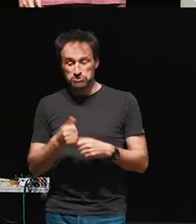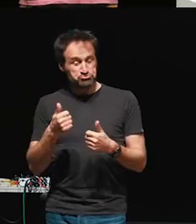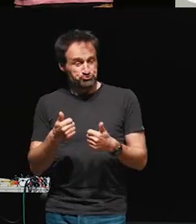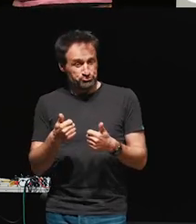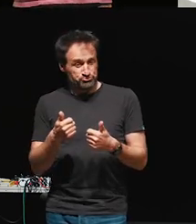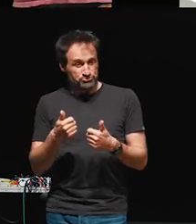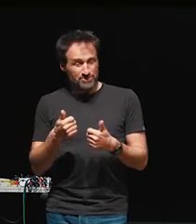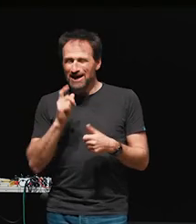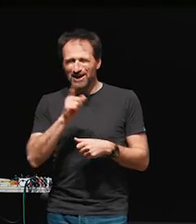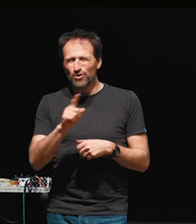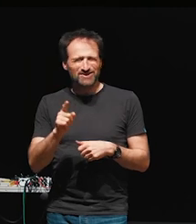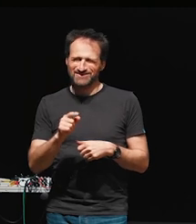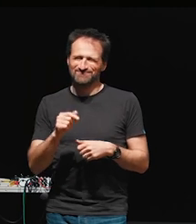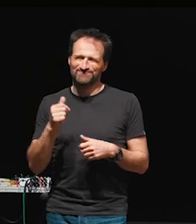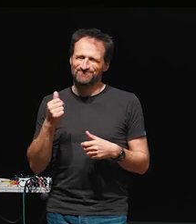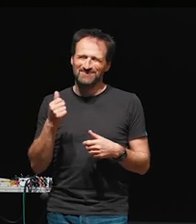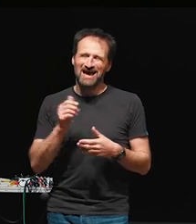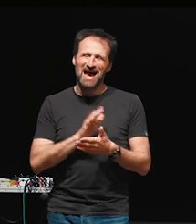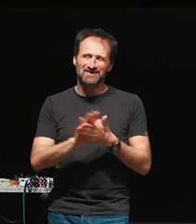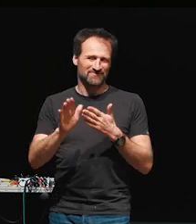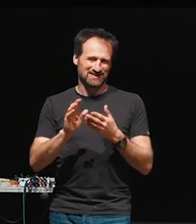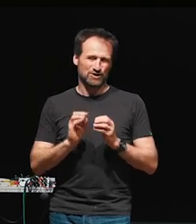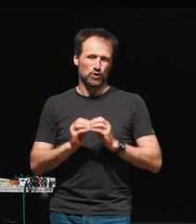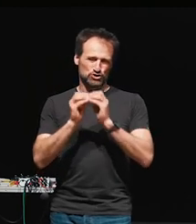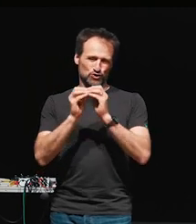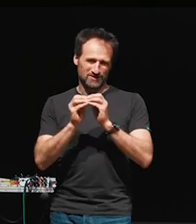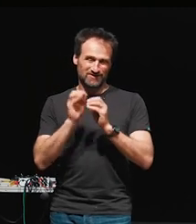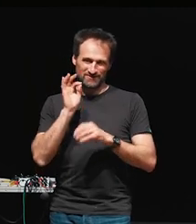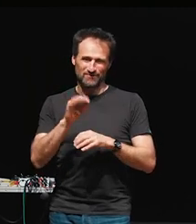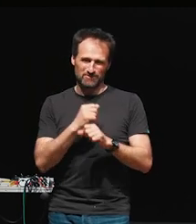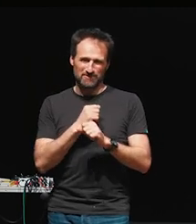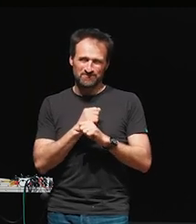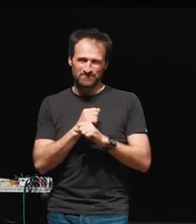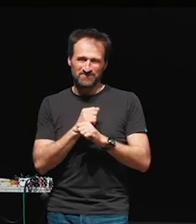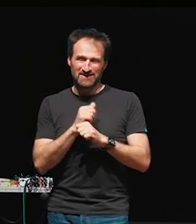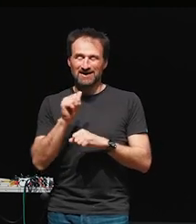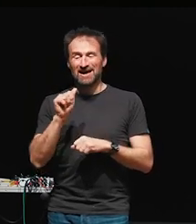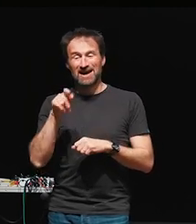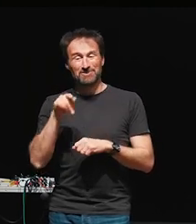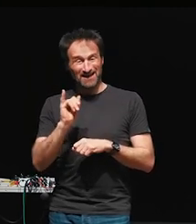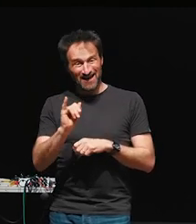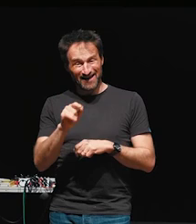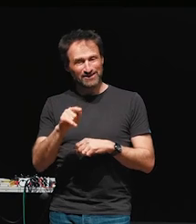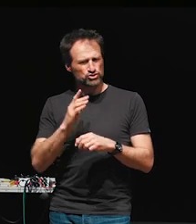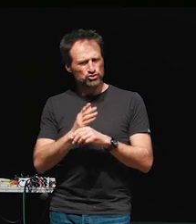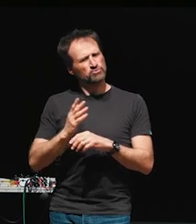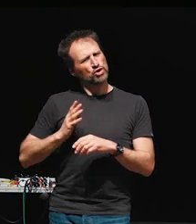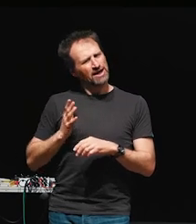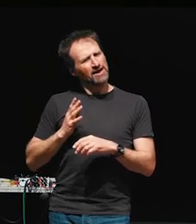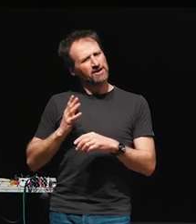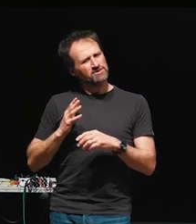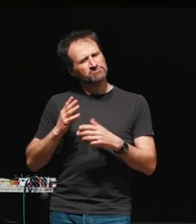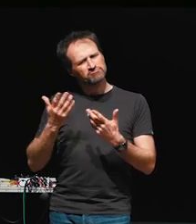the easiest construct to work with. Their API doesn't follow the same patterns that most modern web frameworks use, which can make it a bit